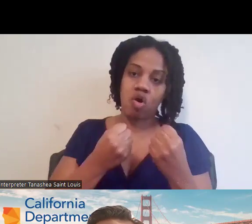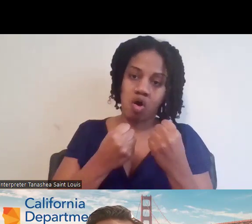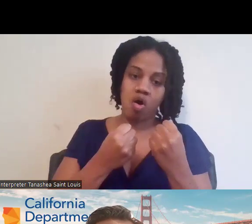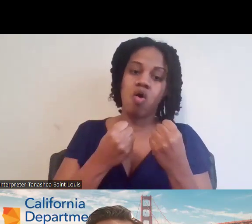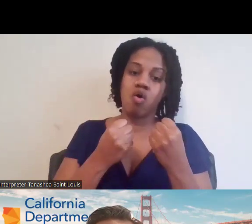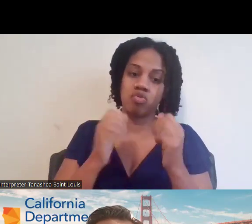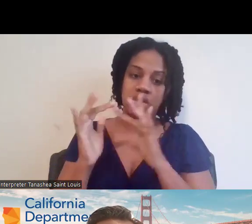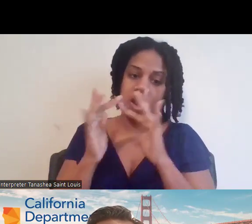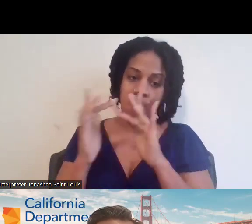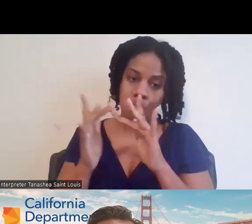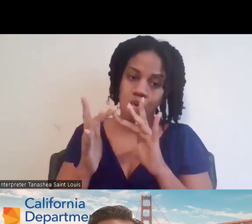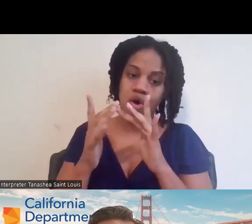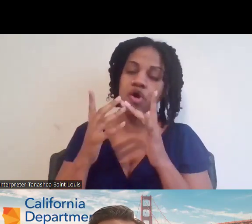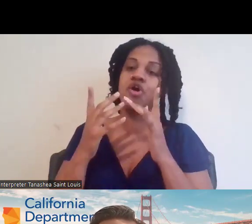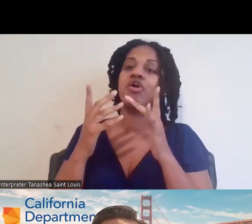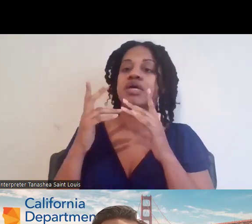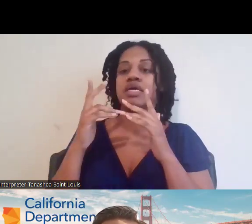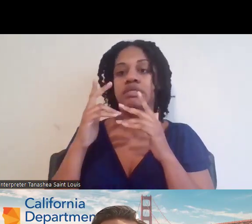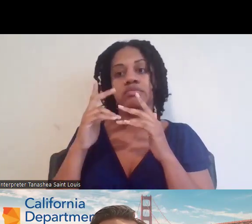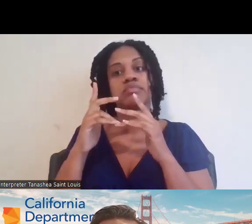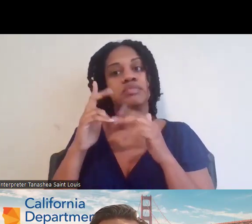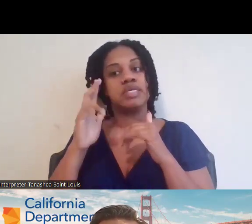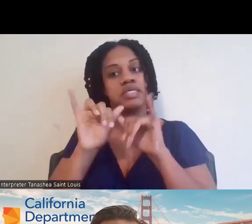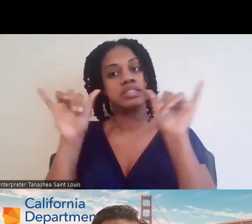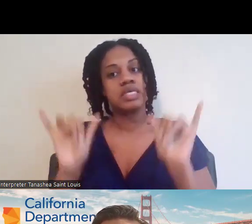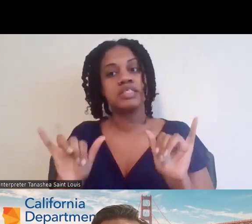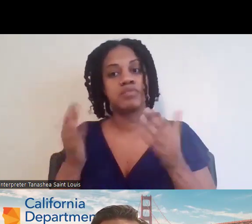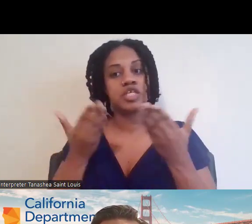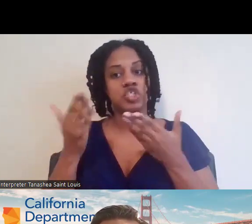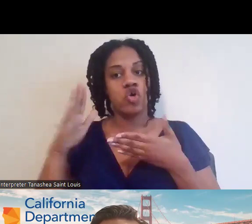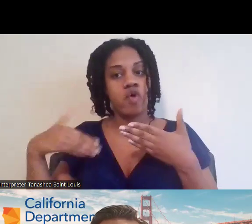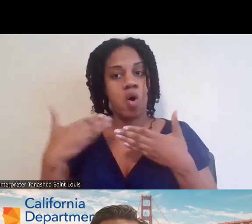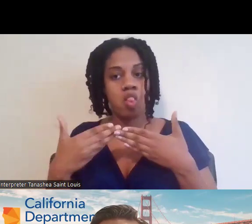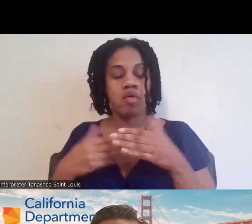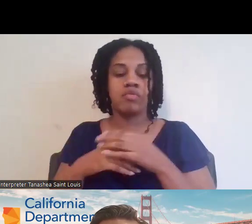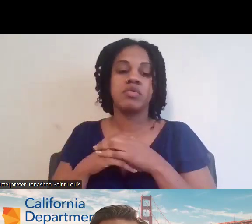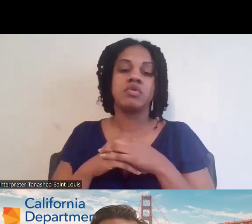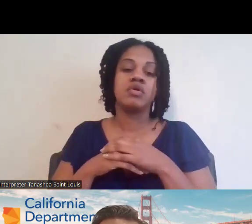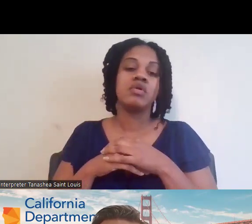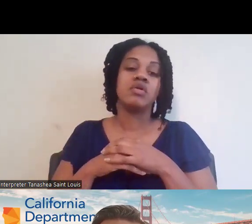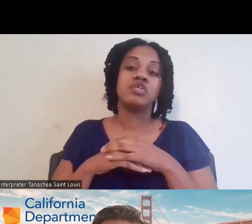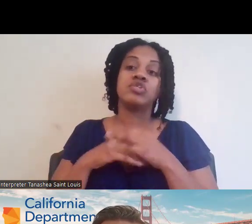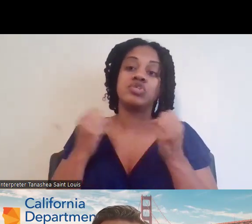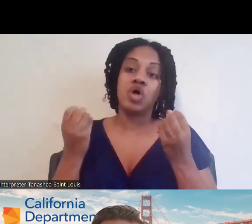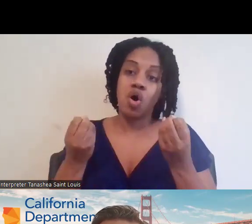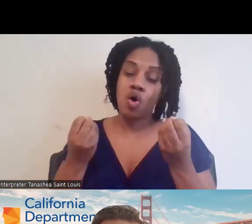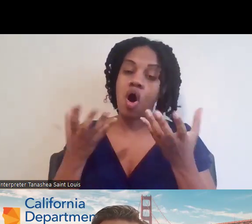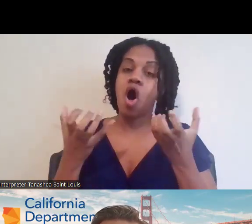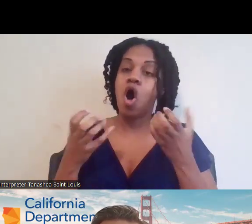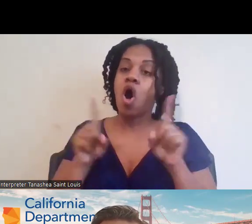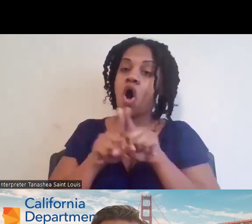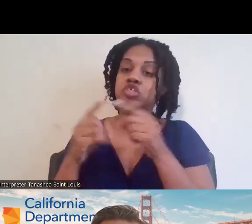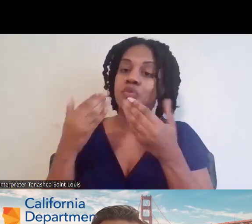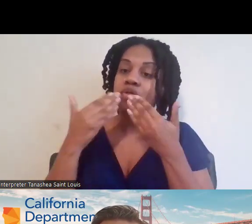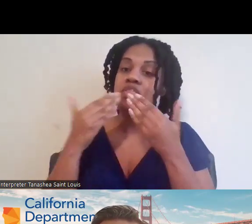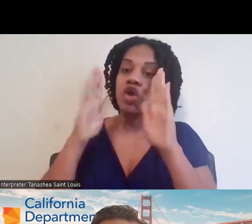an aging and disability system that really serves everyone. So with that, and I also want to thank all of our